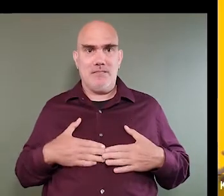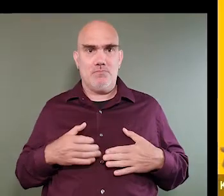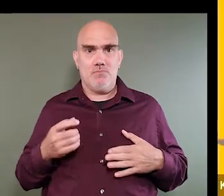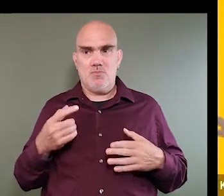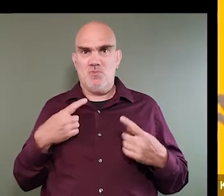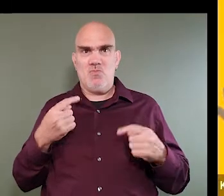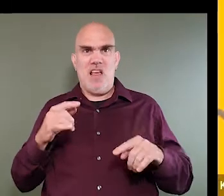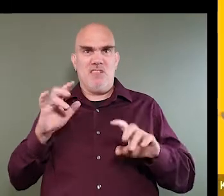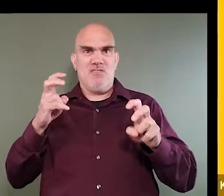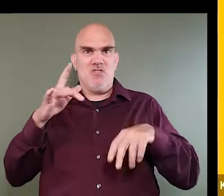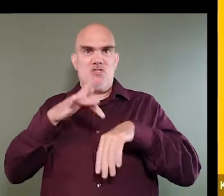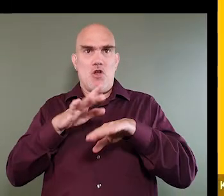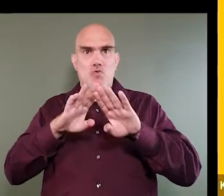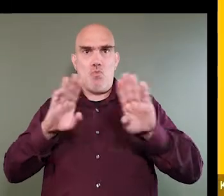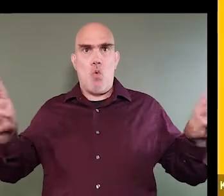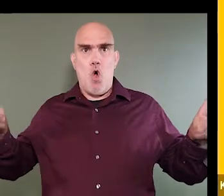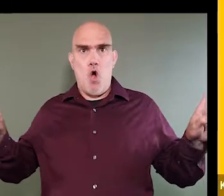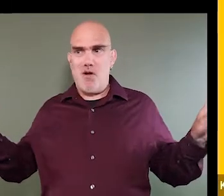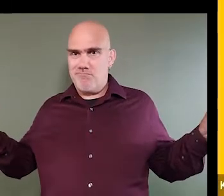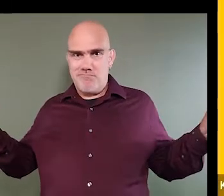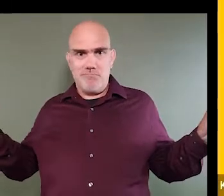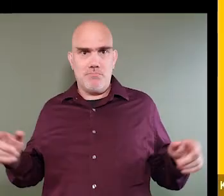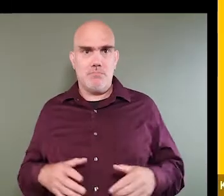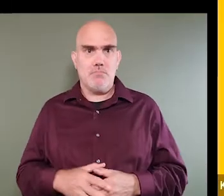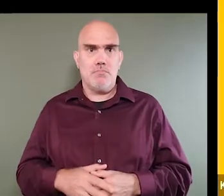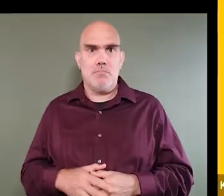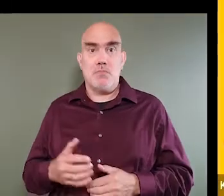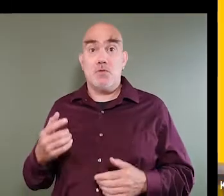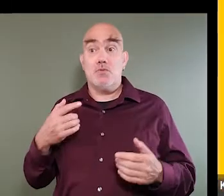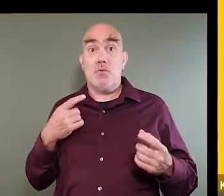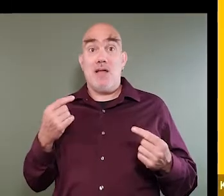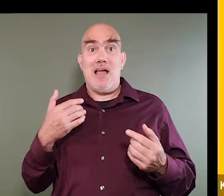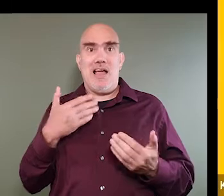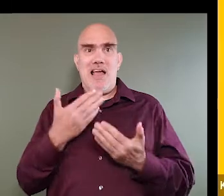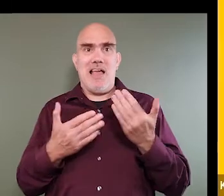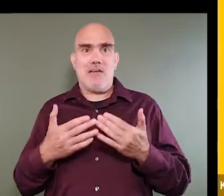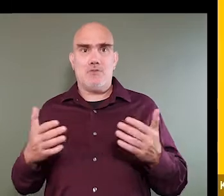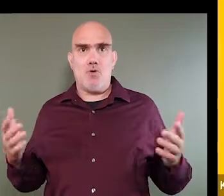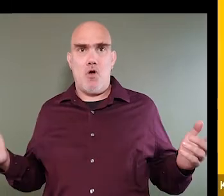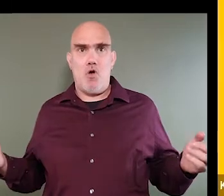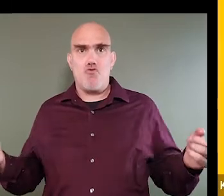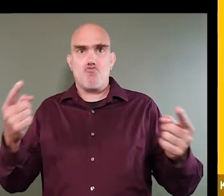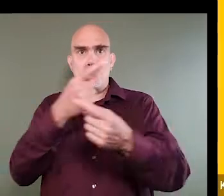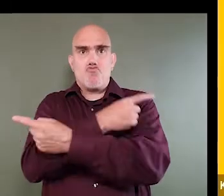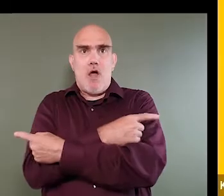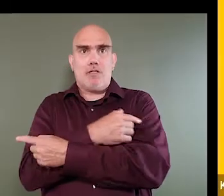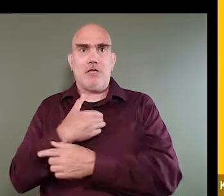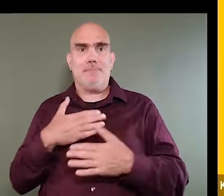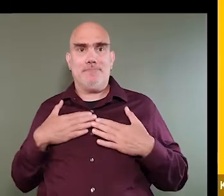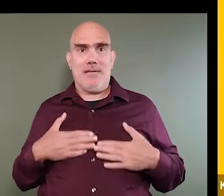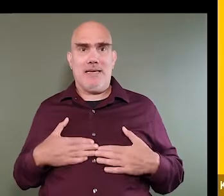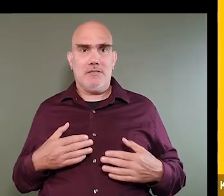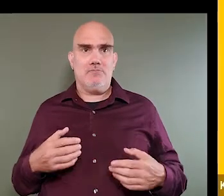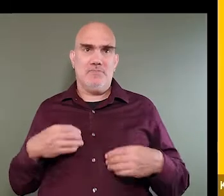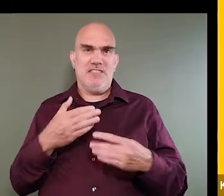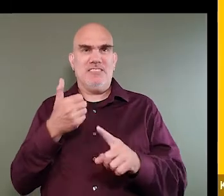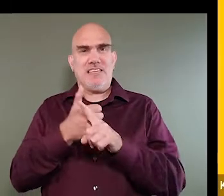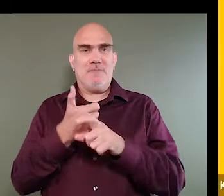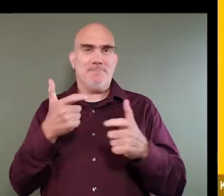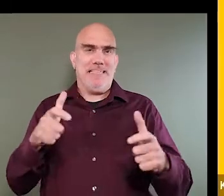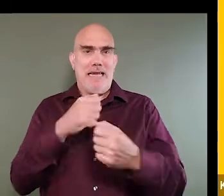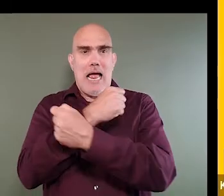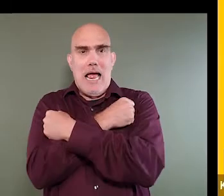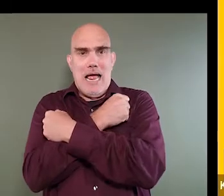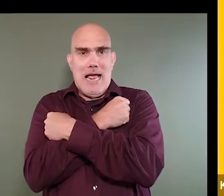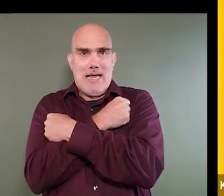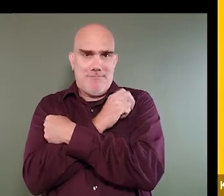walls on either side of us. And then we're gonna bring our hands across our bodies. Give yourself a nice big hug,